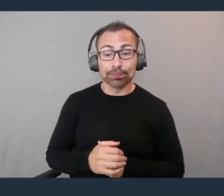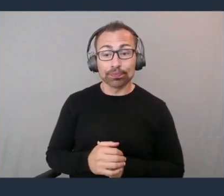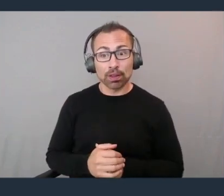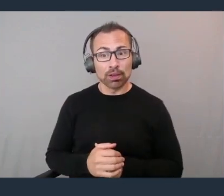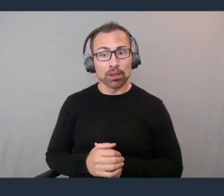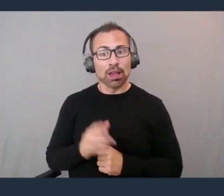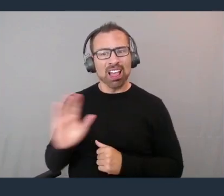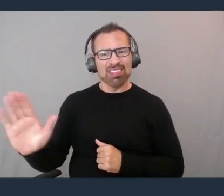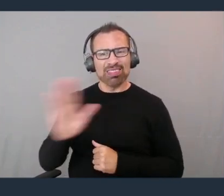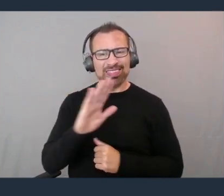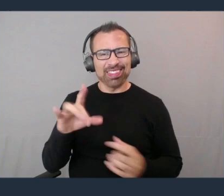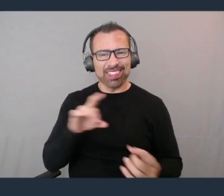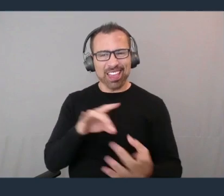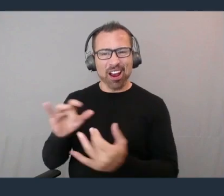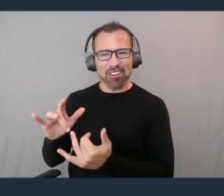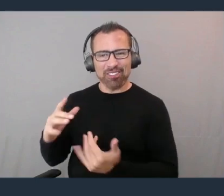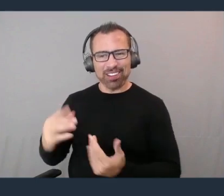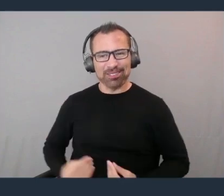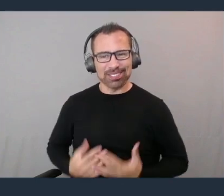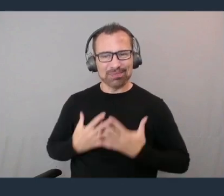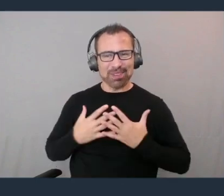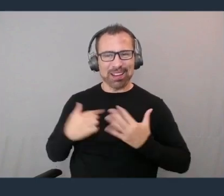to innovate every single day.